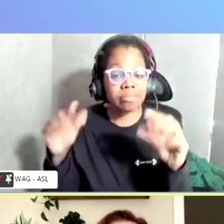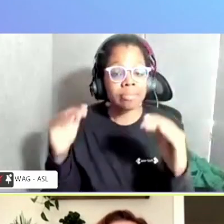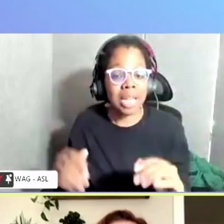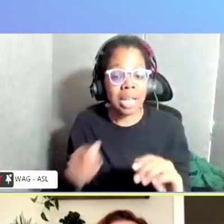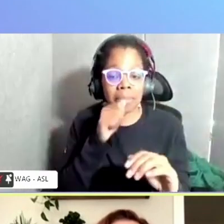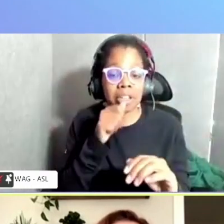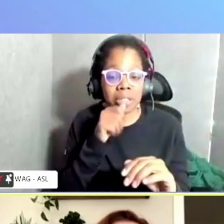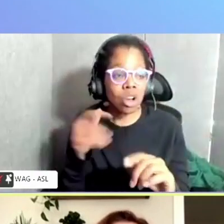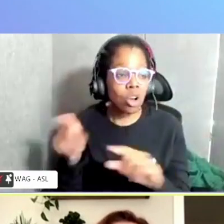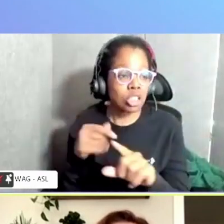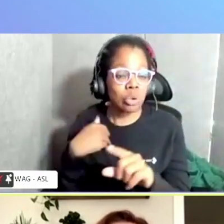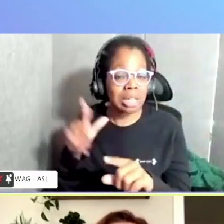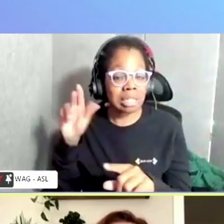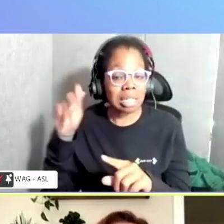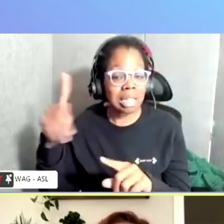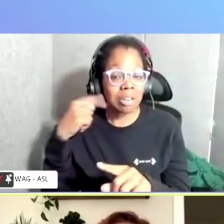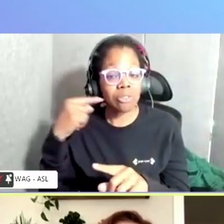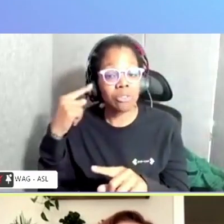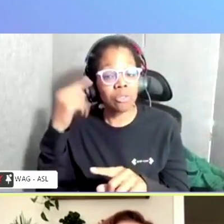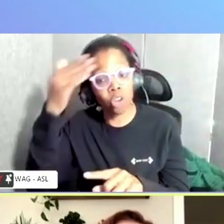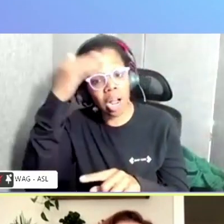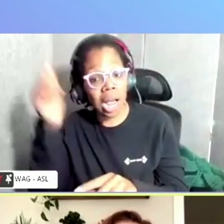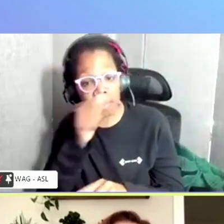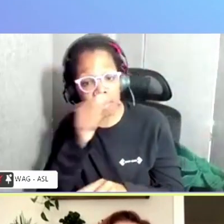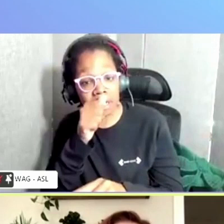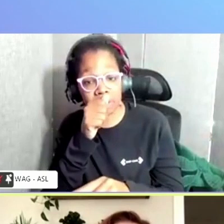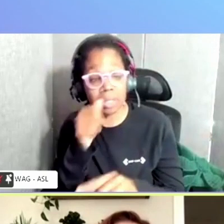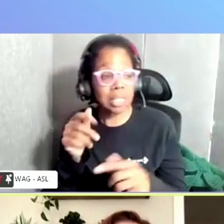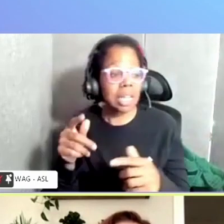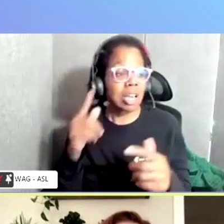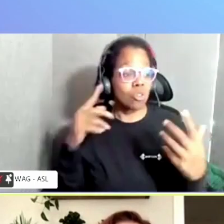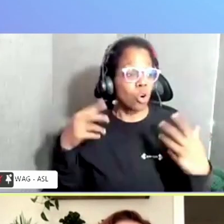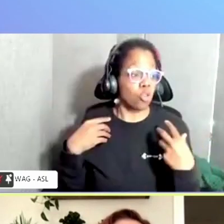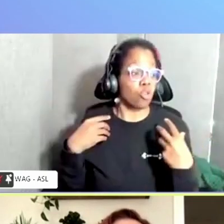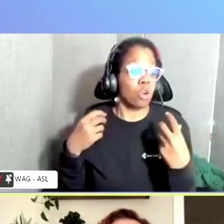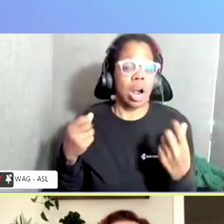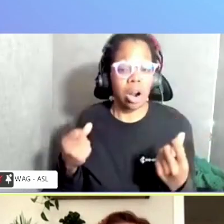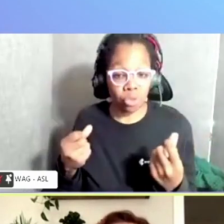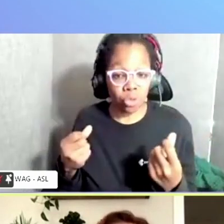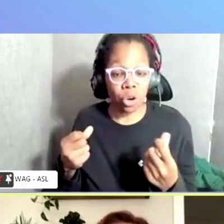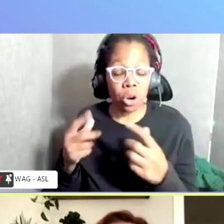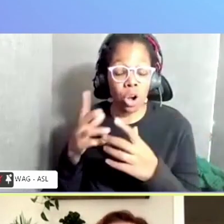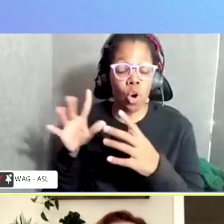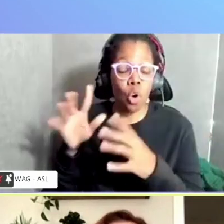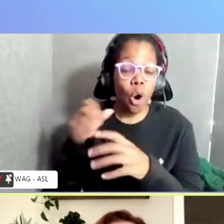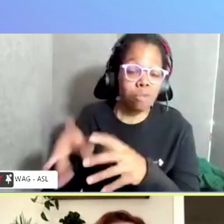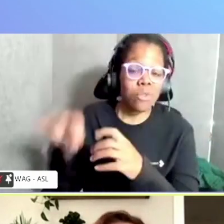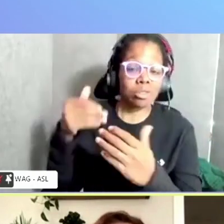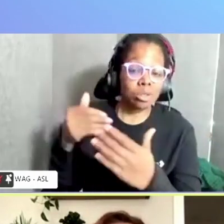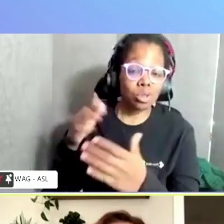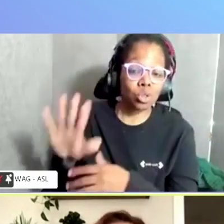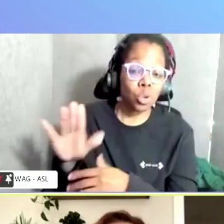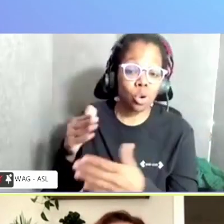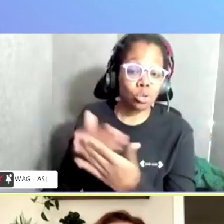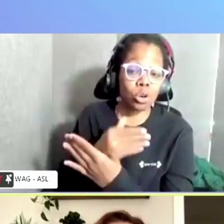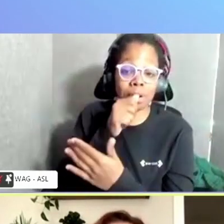link for forgot password. The path to recover or create a new password must also conform to this